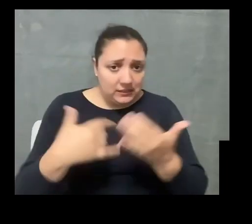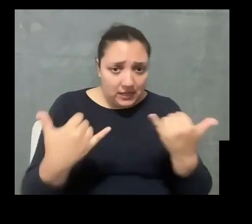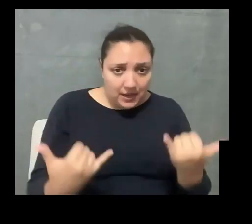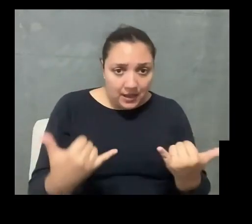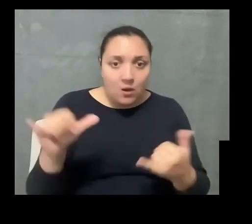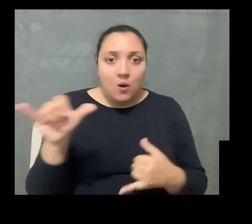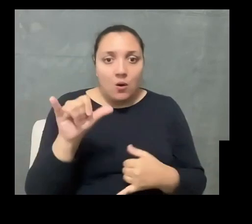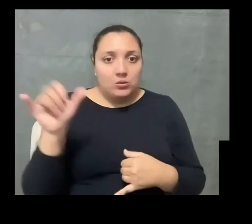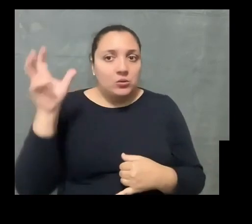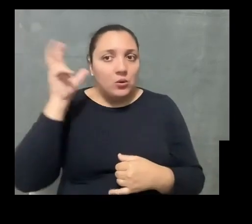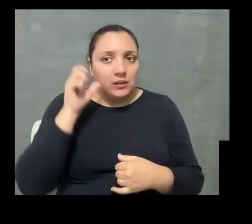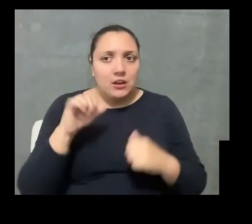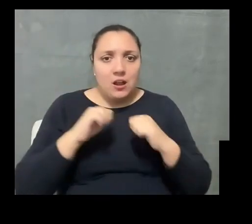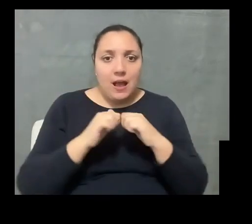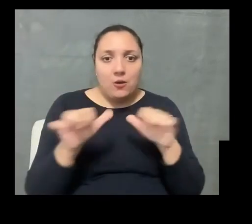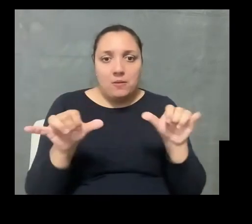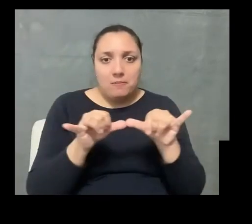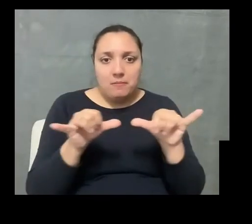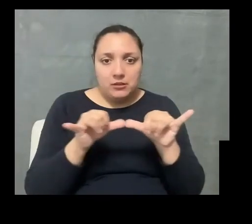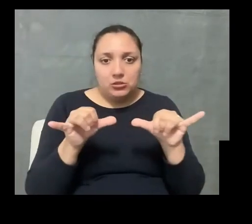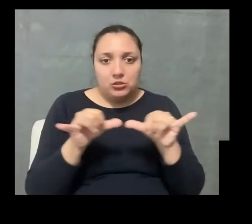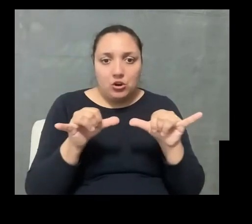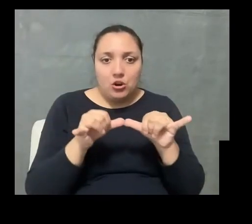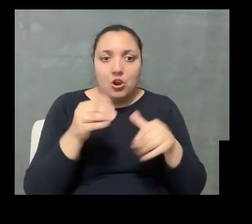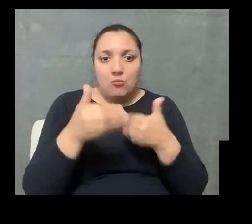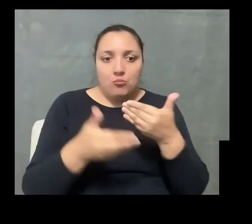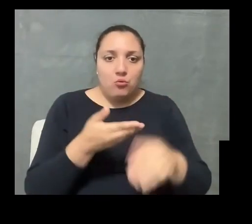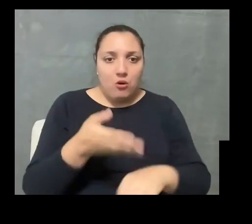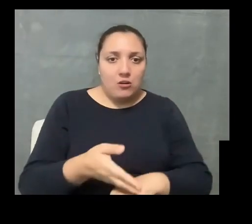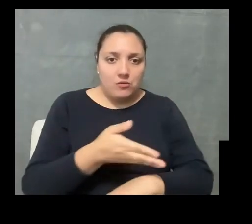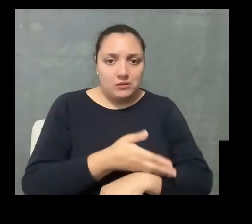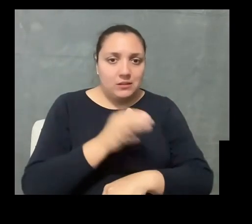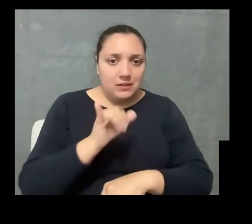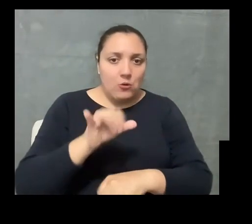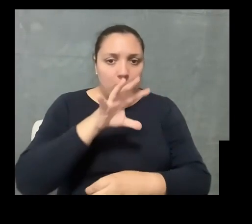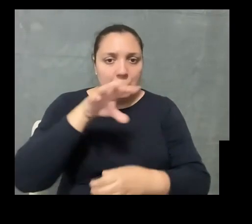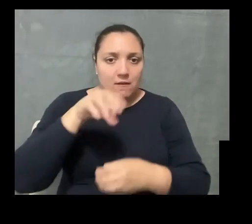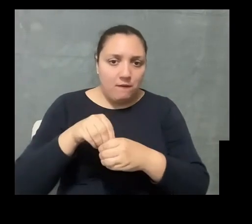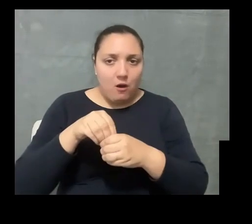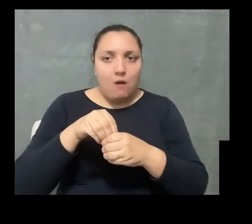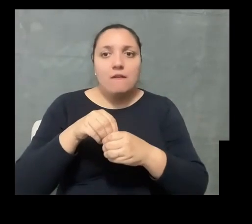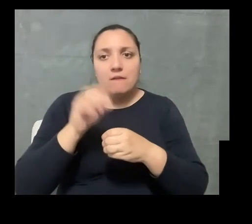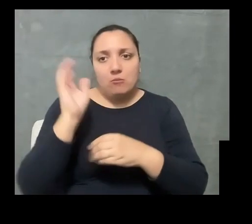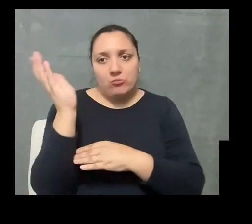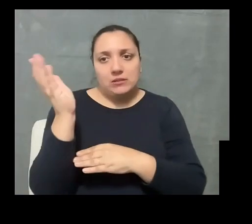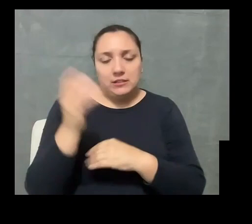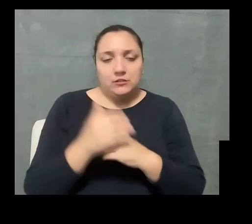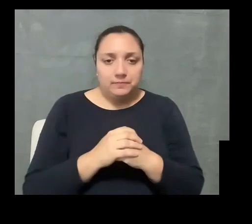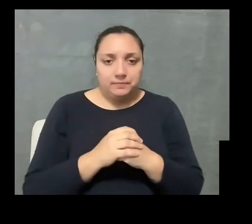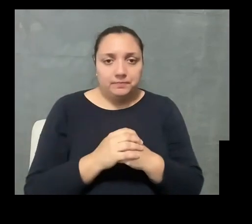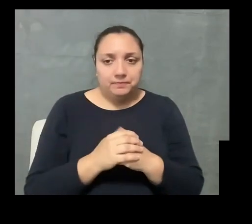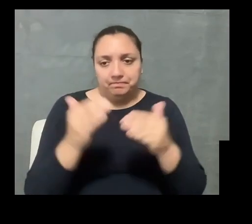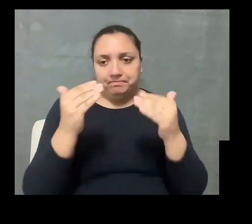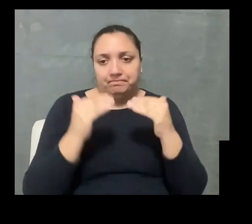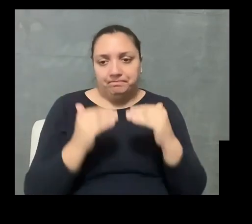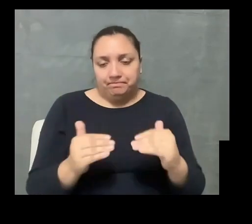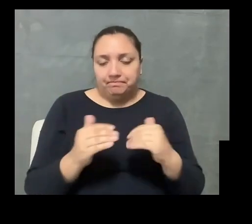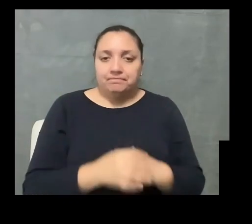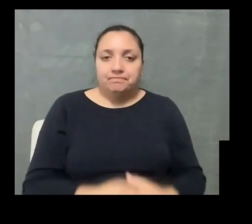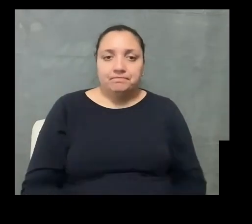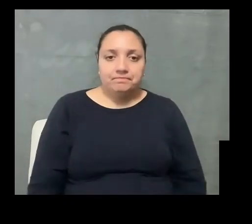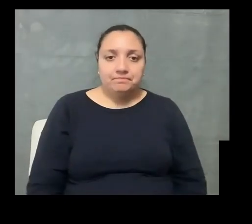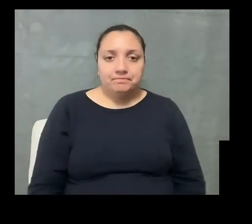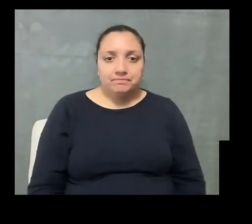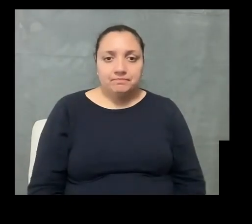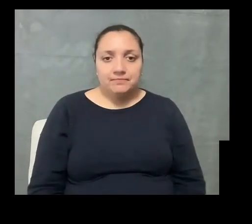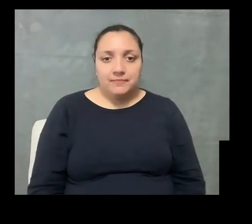measure progress towards these goals. So that's going to be part of the conversation. Next slide, please. Okay. Those principles,